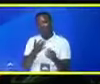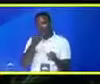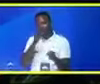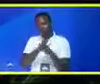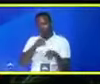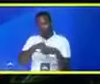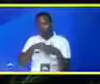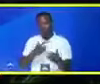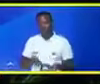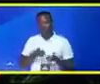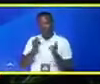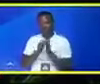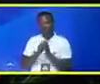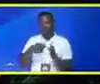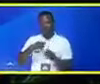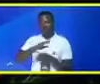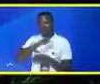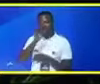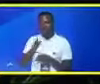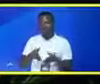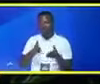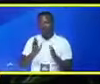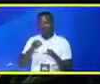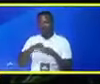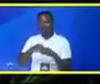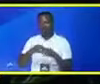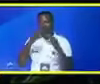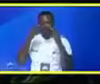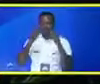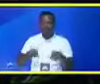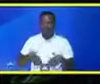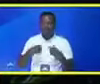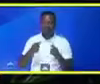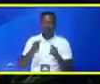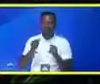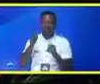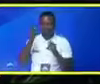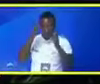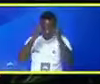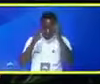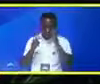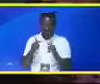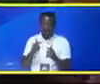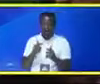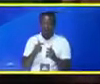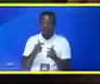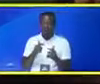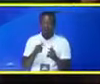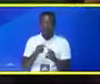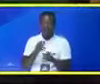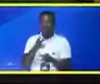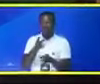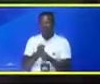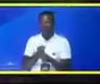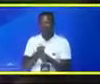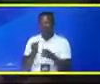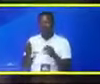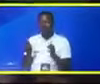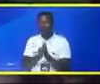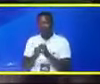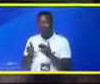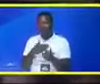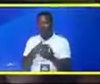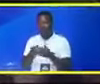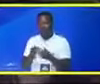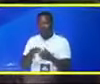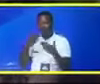life that I will never let things happen in my life and then I become a consequent recipient of things that have been finished